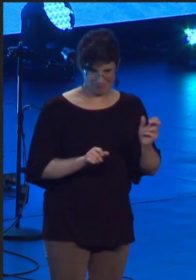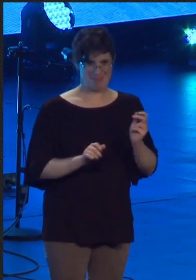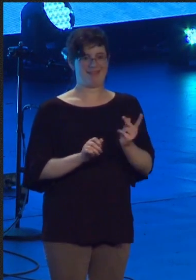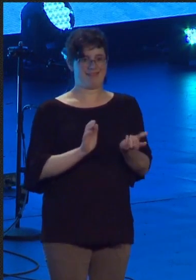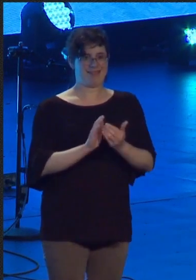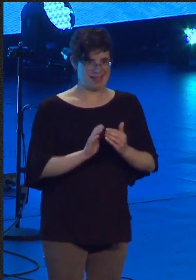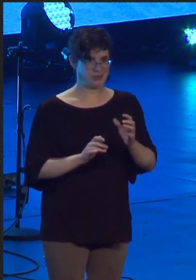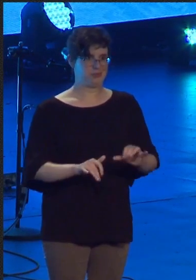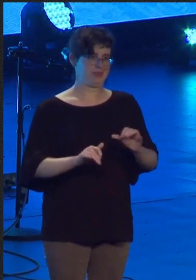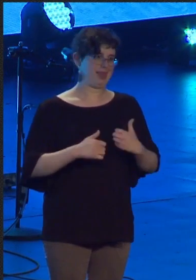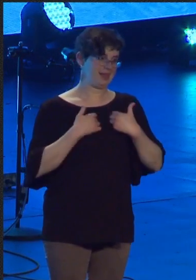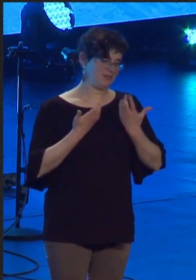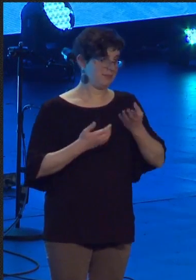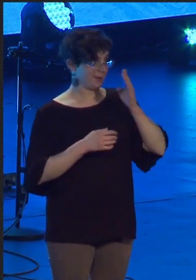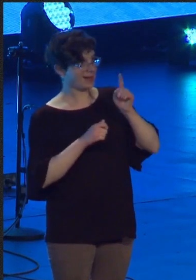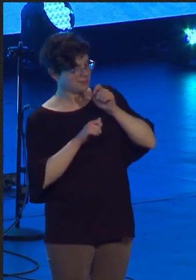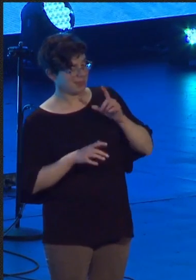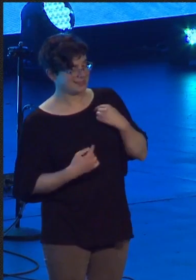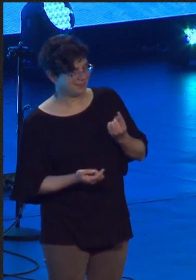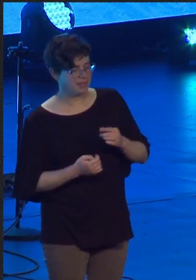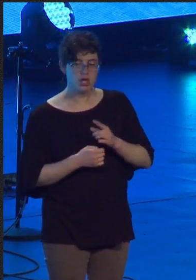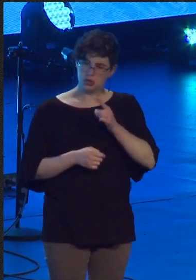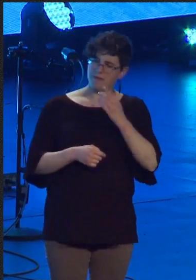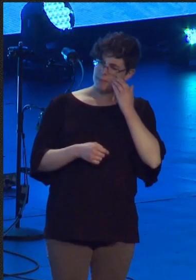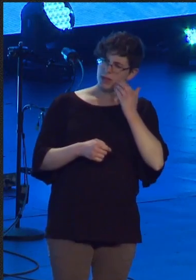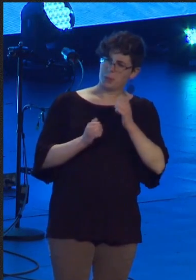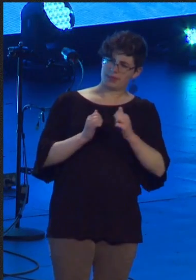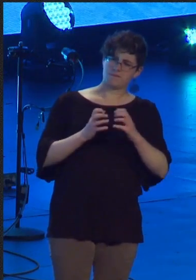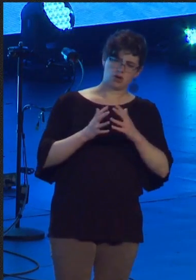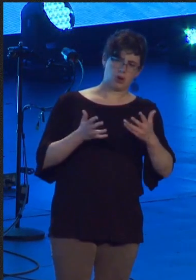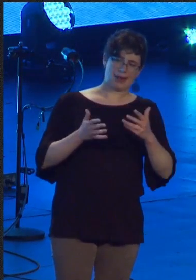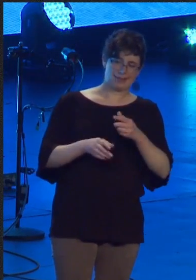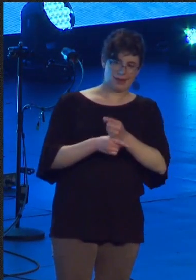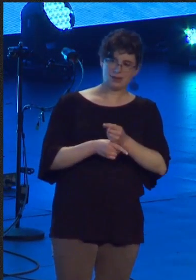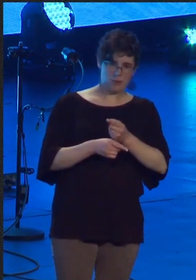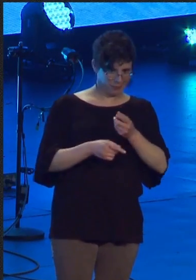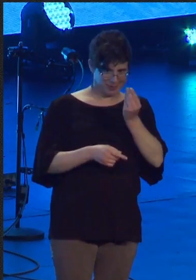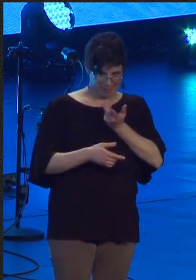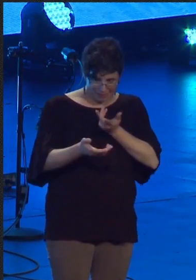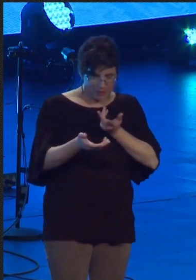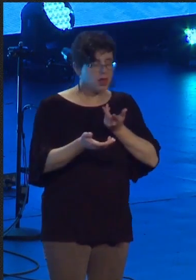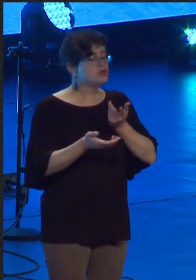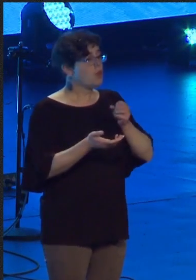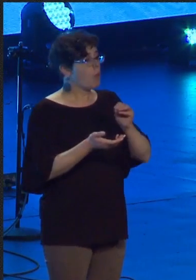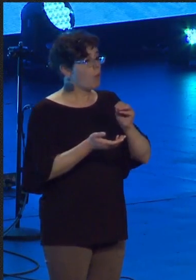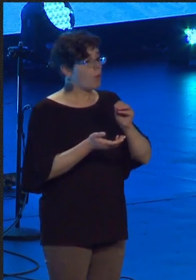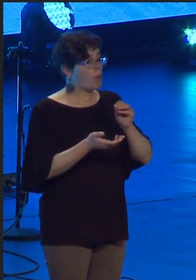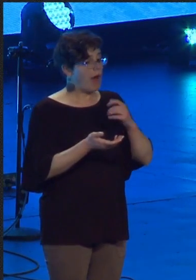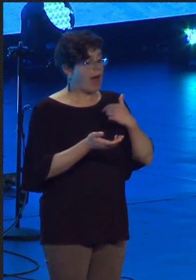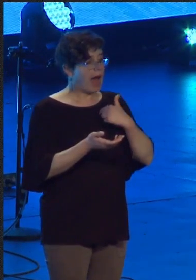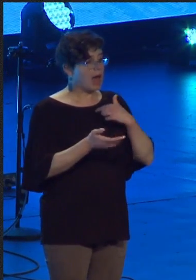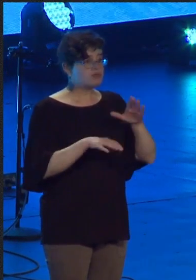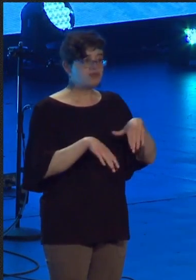God blessed us during that season. Now, you were familiar with Converge. Tell us your connection with Converge. So I